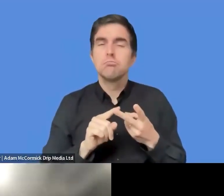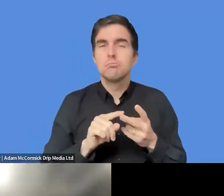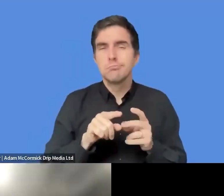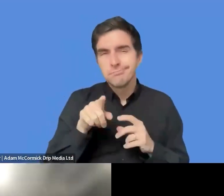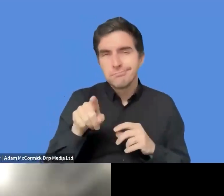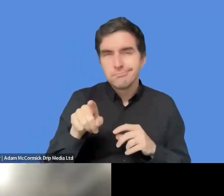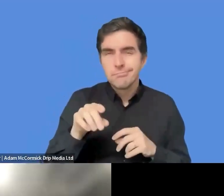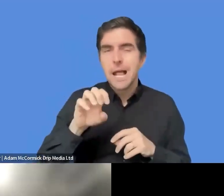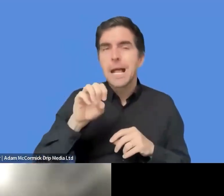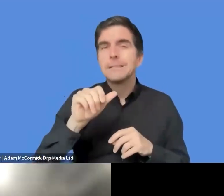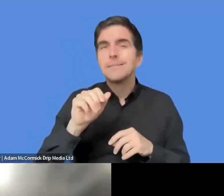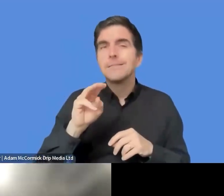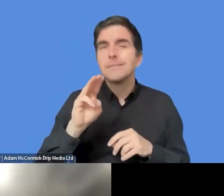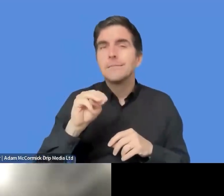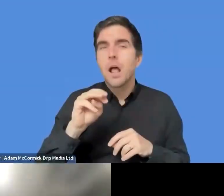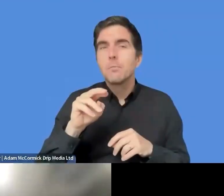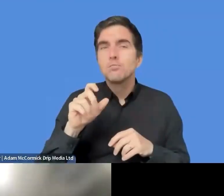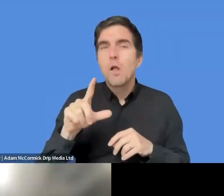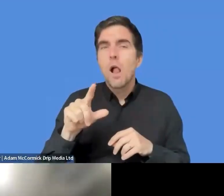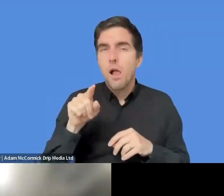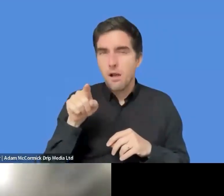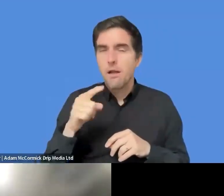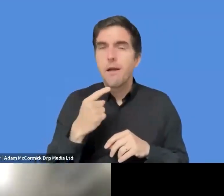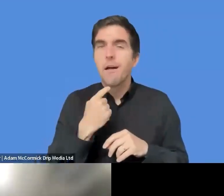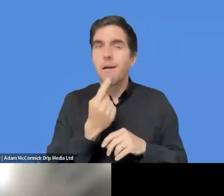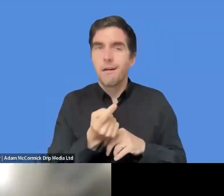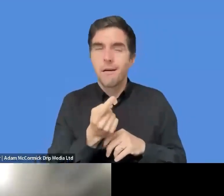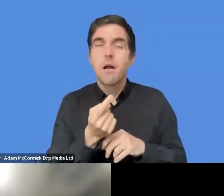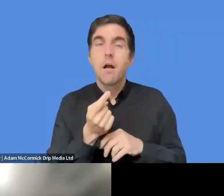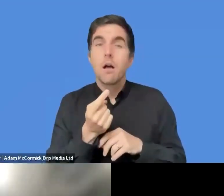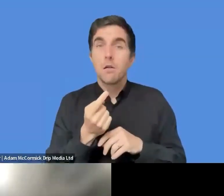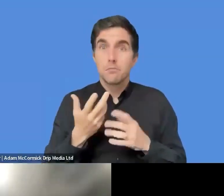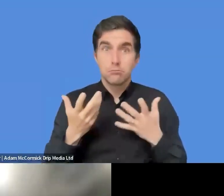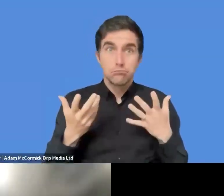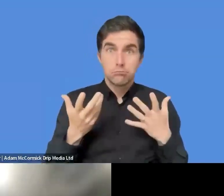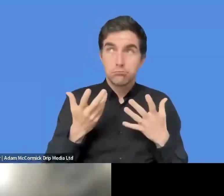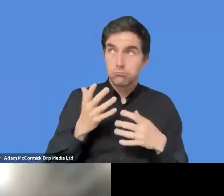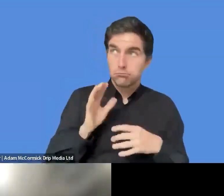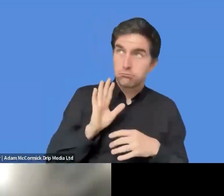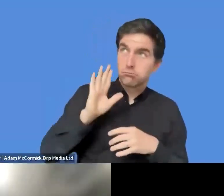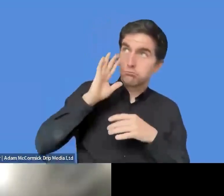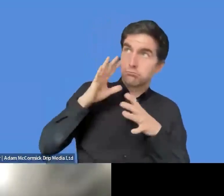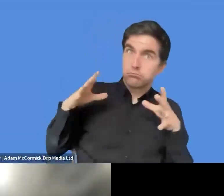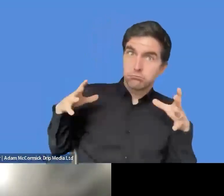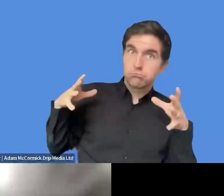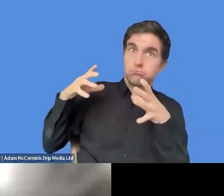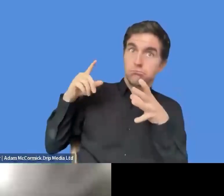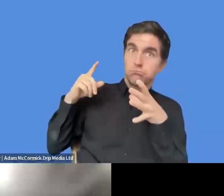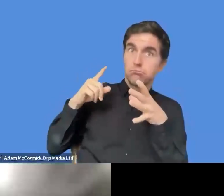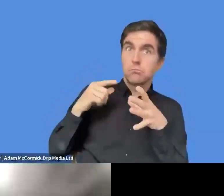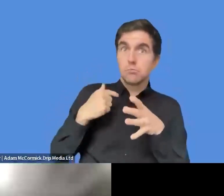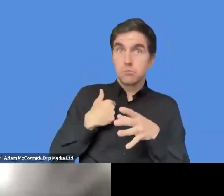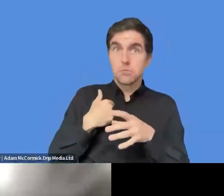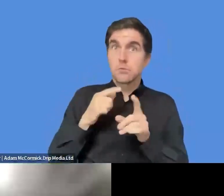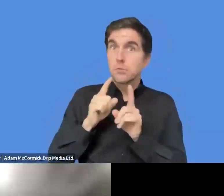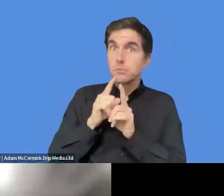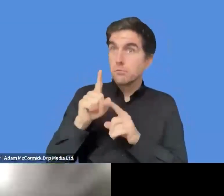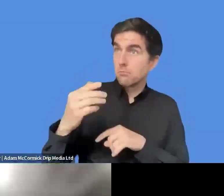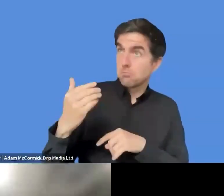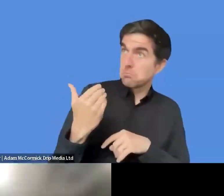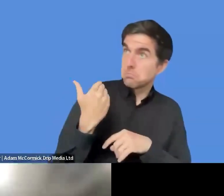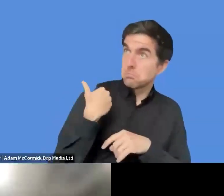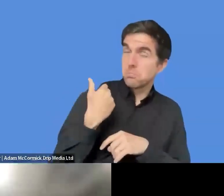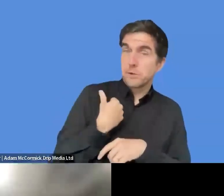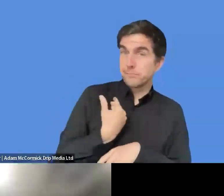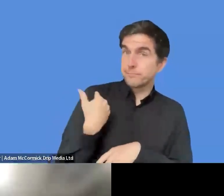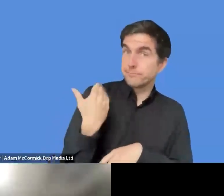yes, as an institution, we do charge for the services. So there is a charge for the services